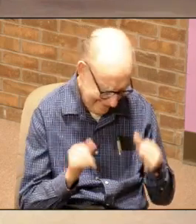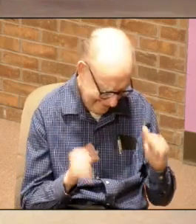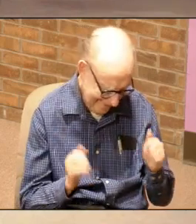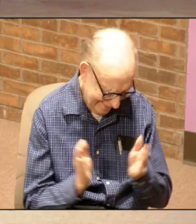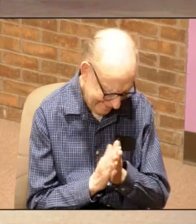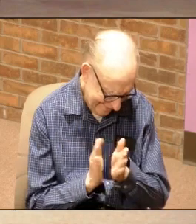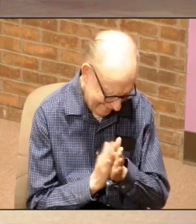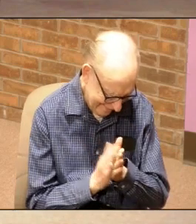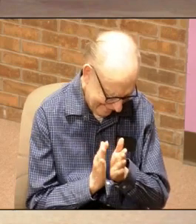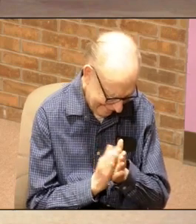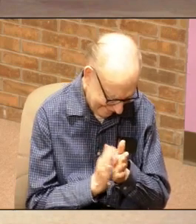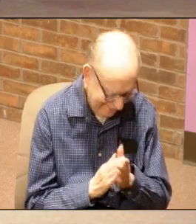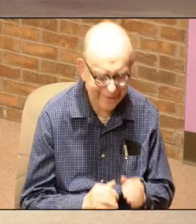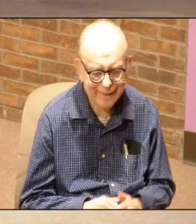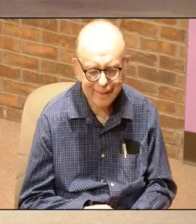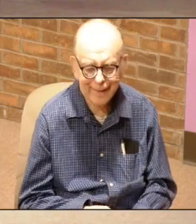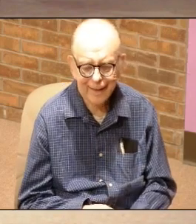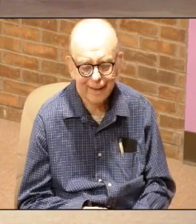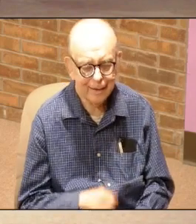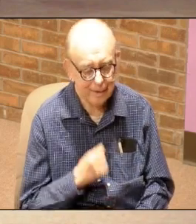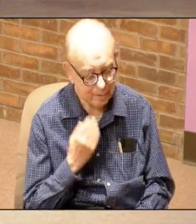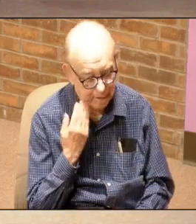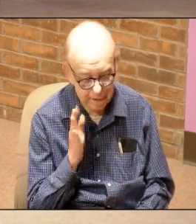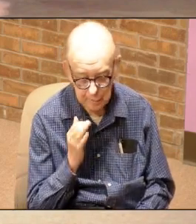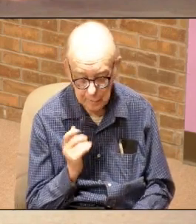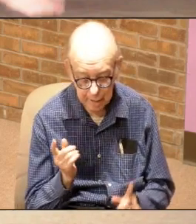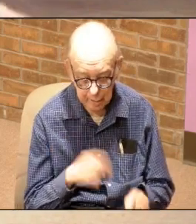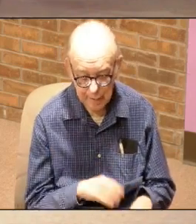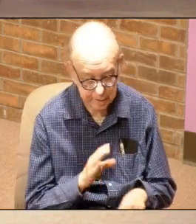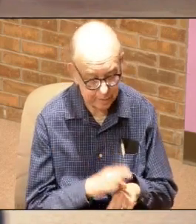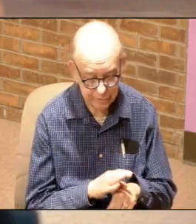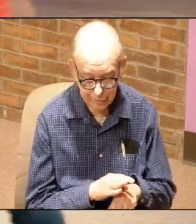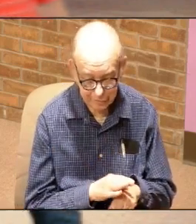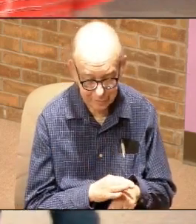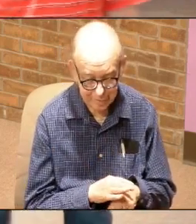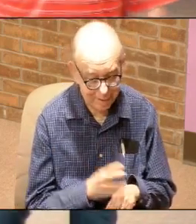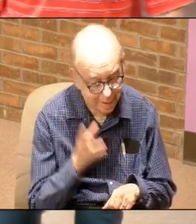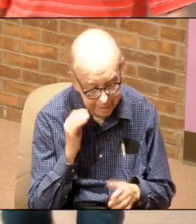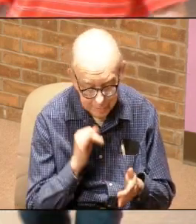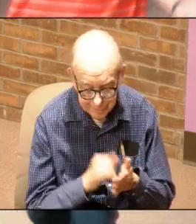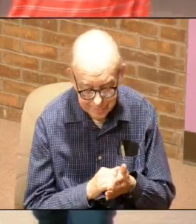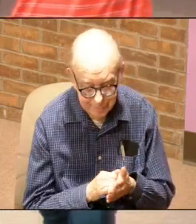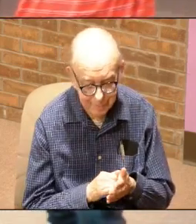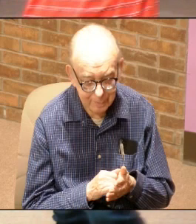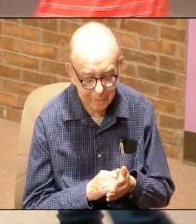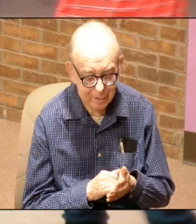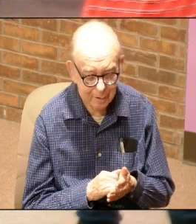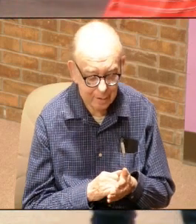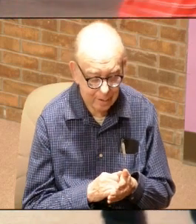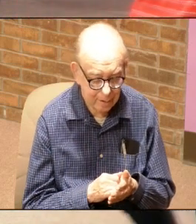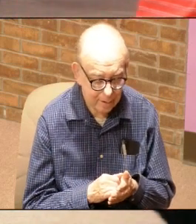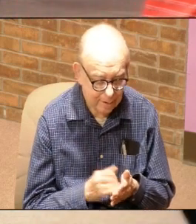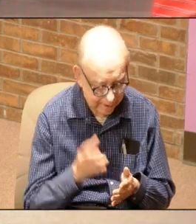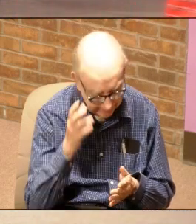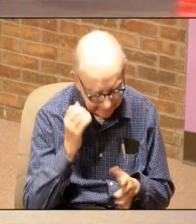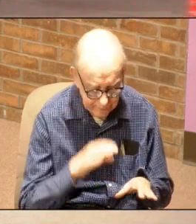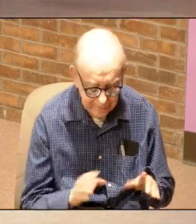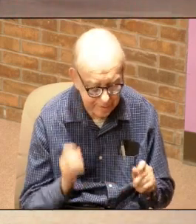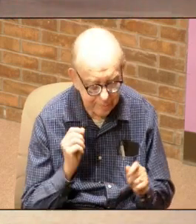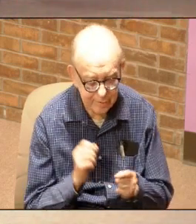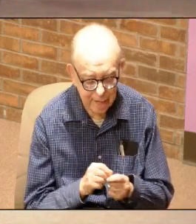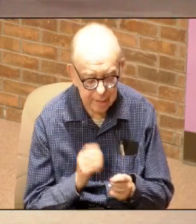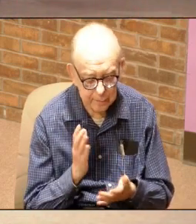preach it, brother. There ain't nobody going to come back to this stuff. And he accomplished exactly what he wanted to